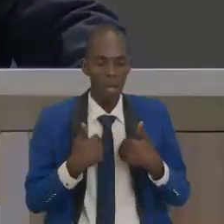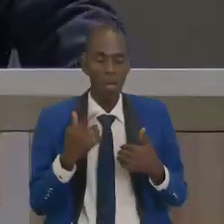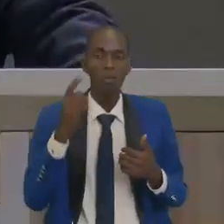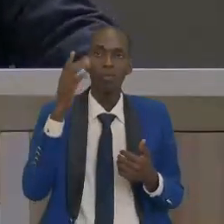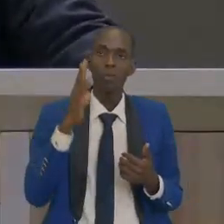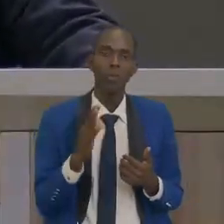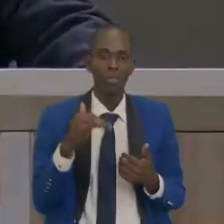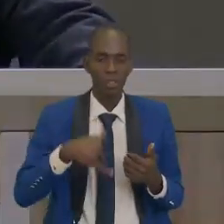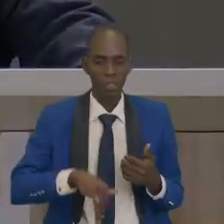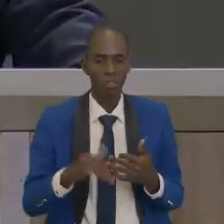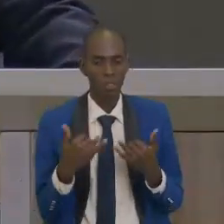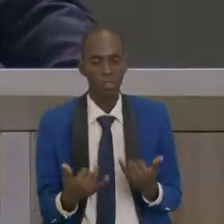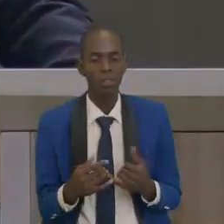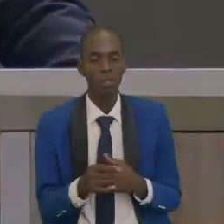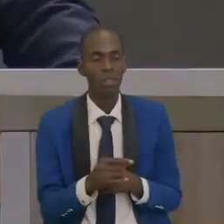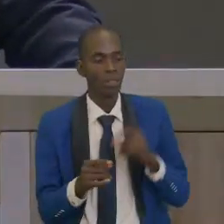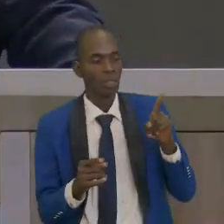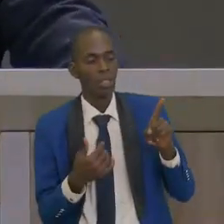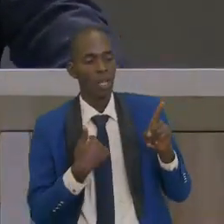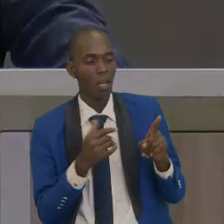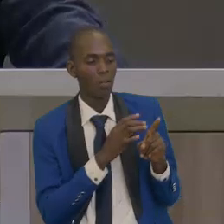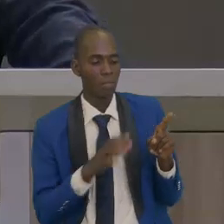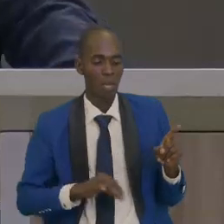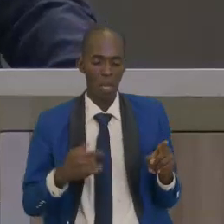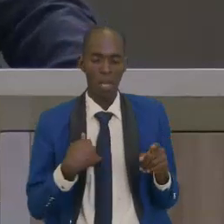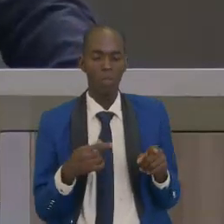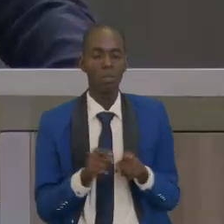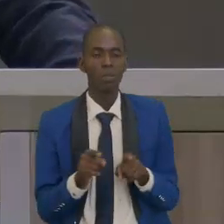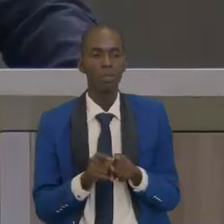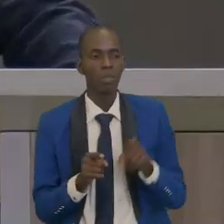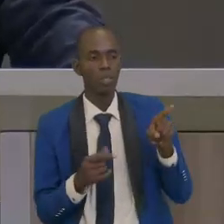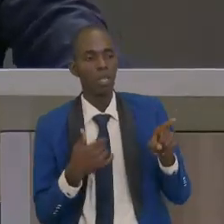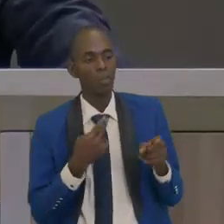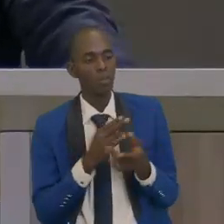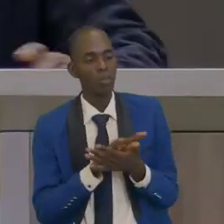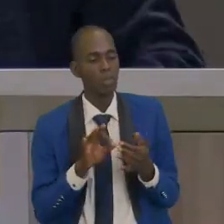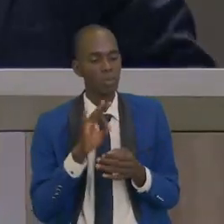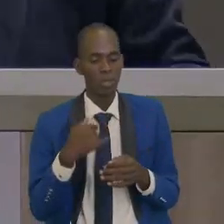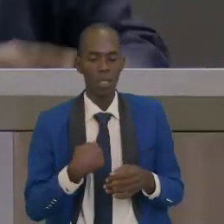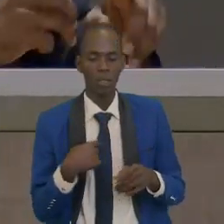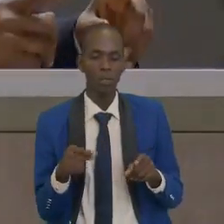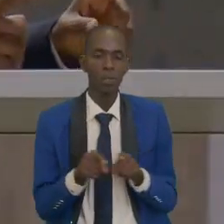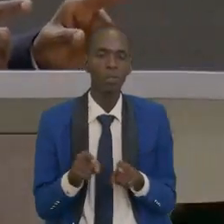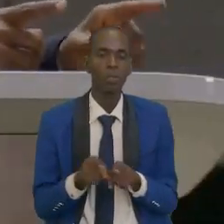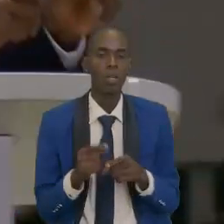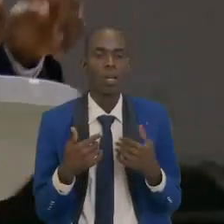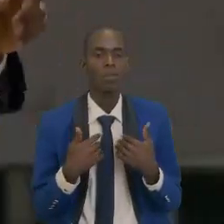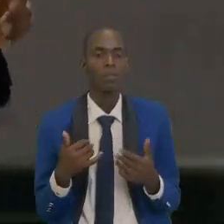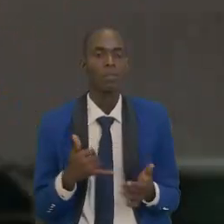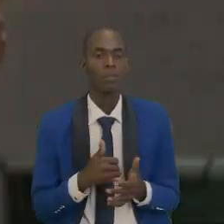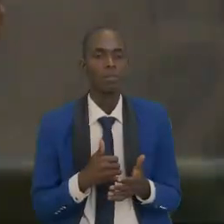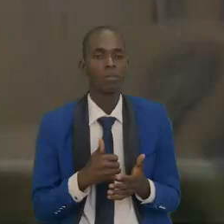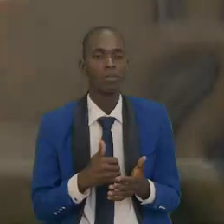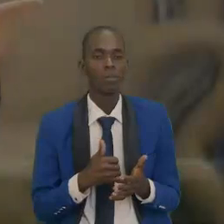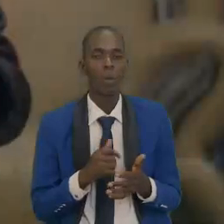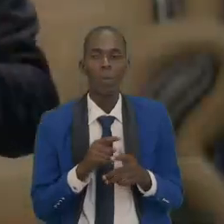that Christ we have Christ they are the holy spirit will have the Holy Spirit but